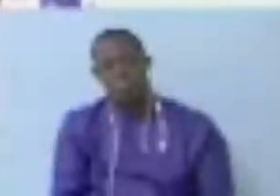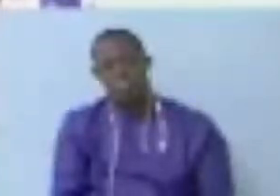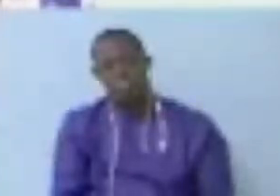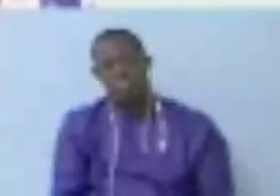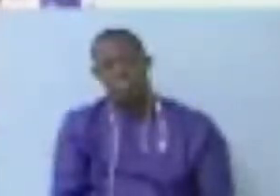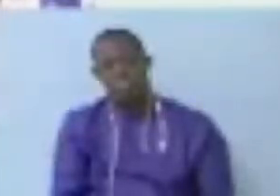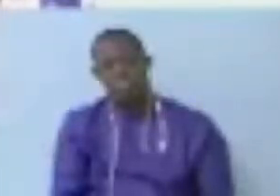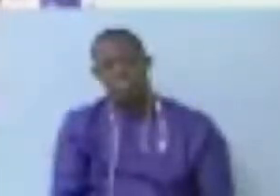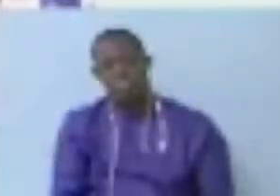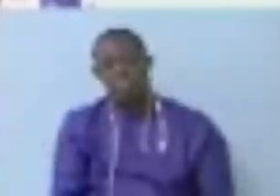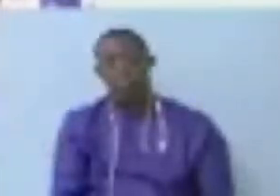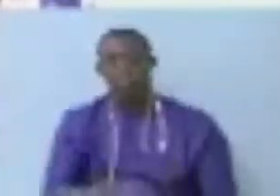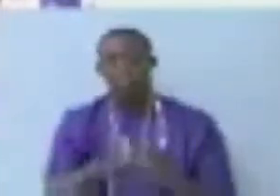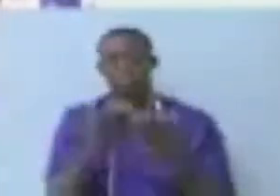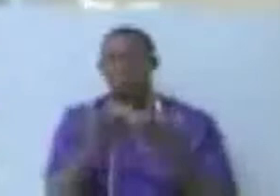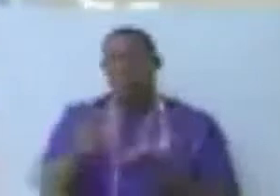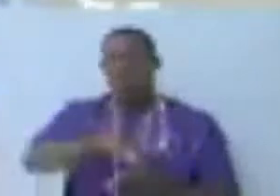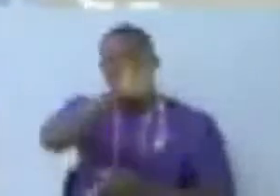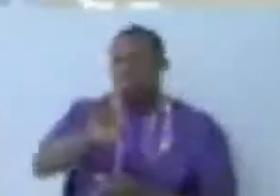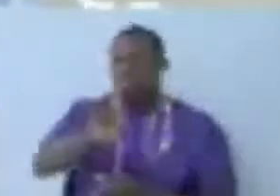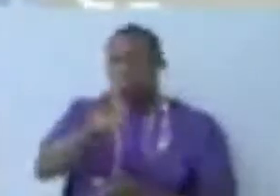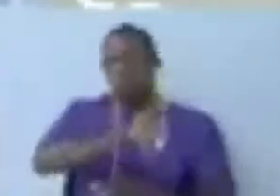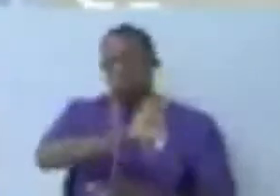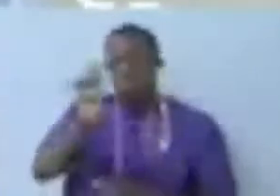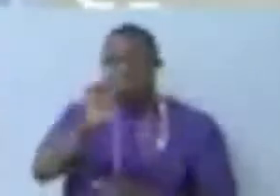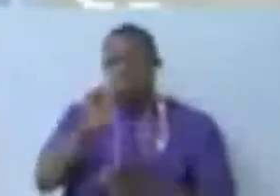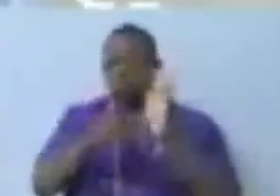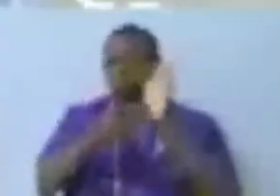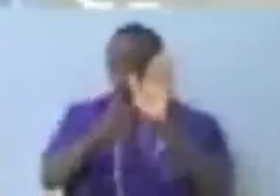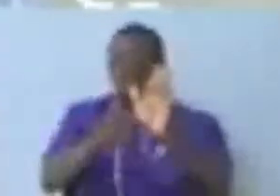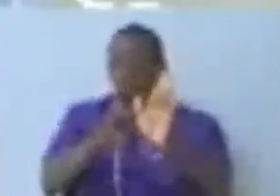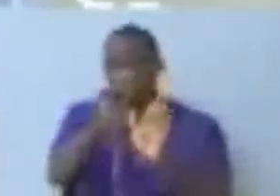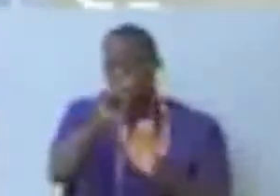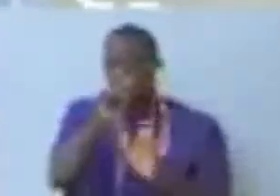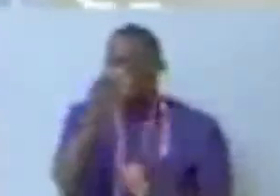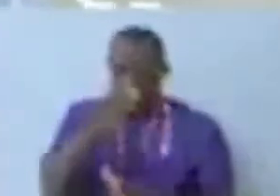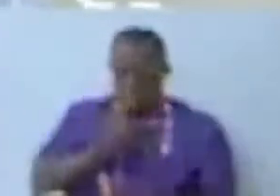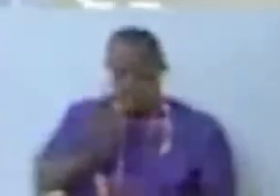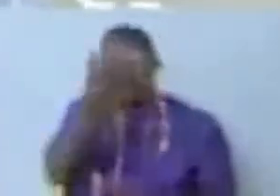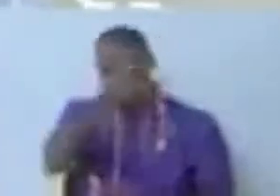the question does not suggest whether you are there. The